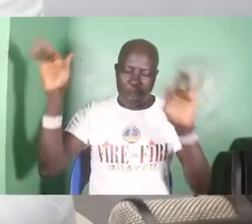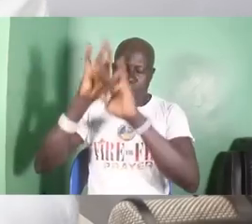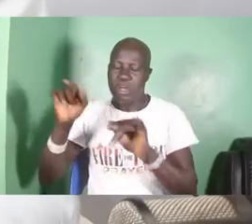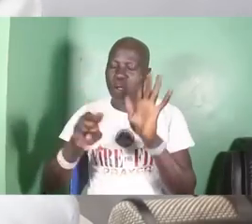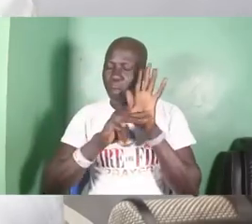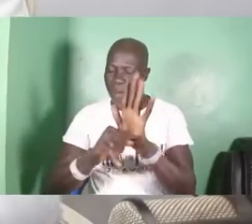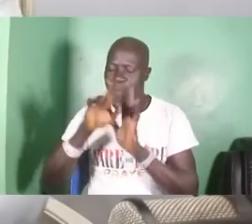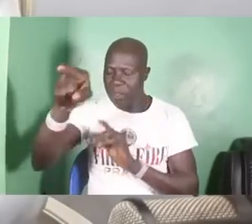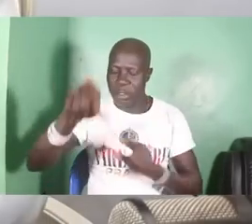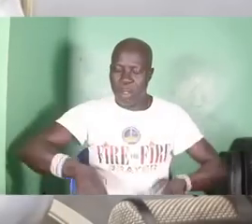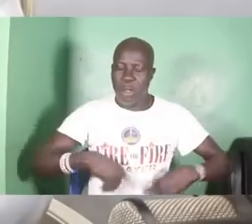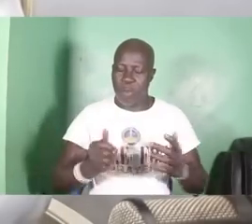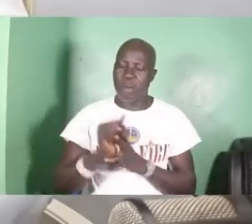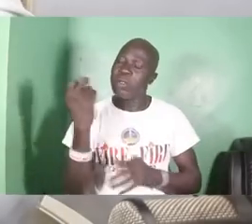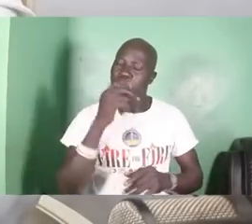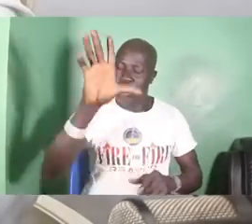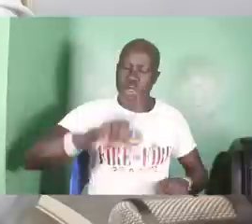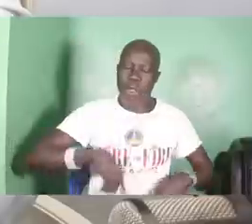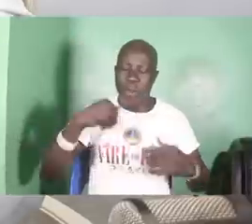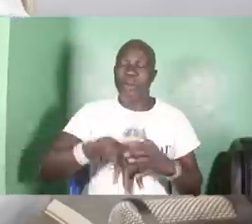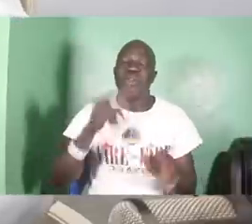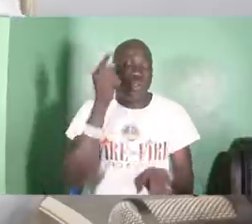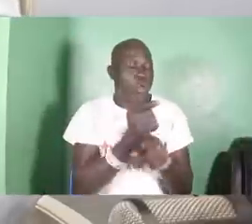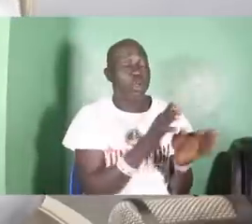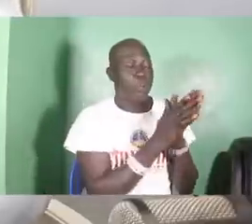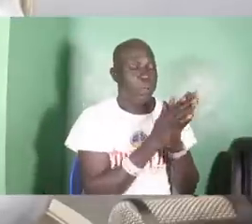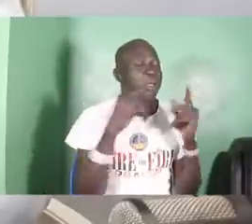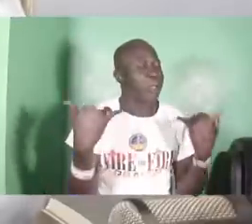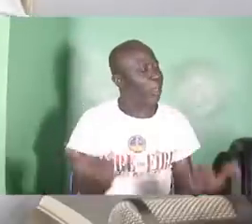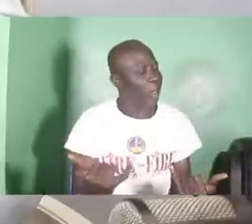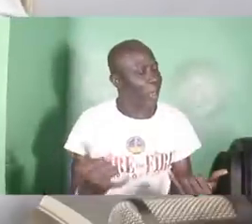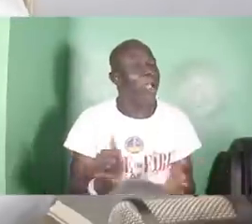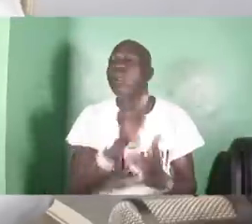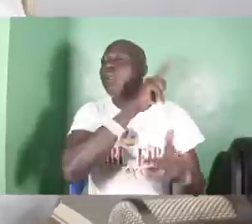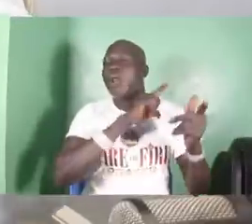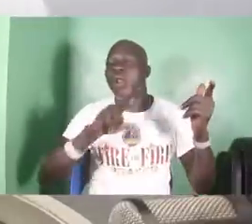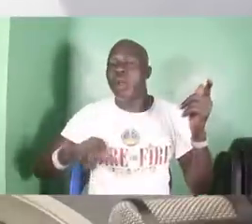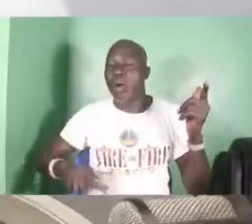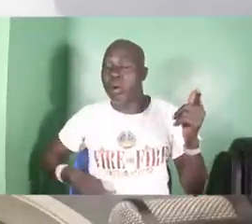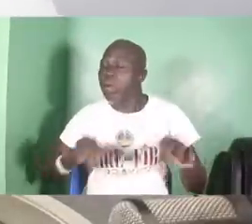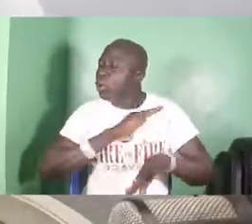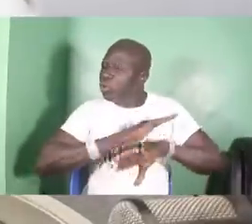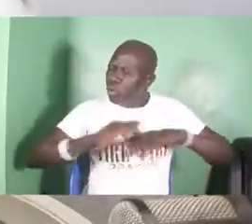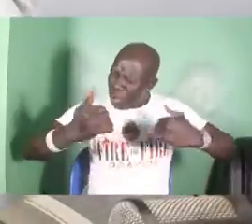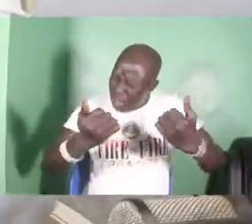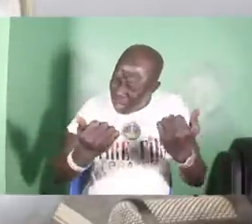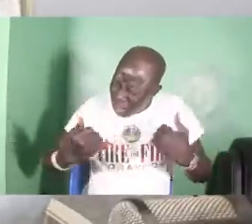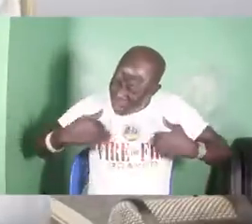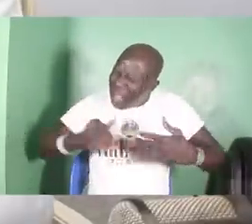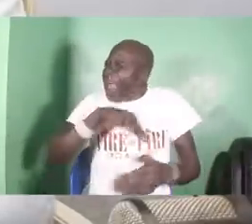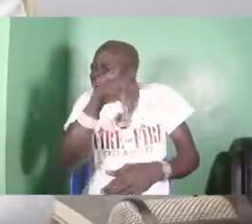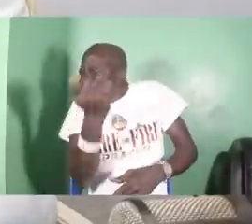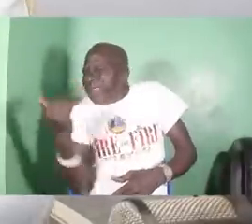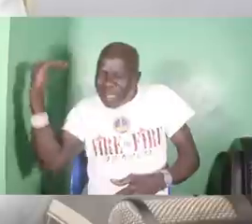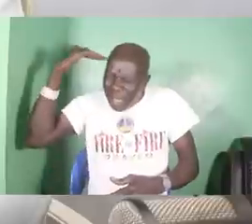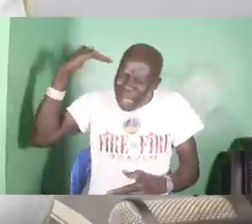fo laye. Mercy will speak in your life. Wa ta le gbadura kan yi. You quickly pray this prayer. Oluwa. Lord, don't let me